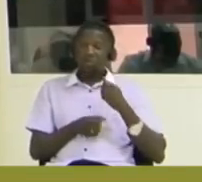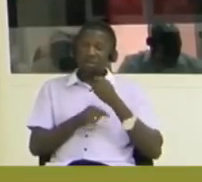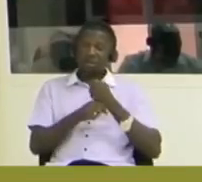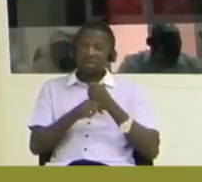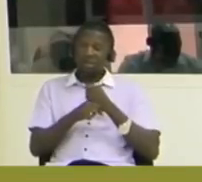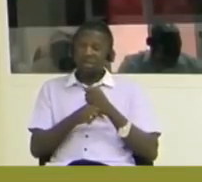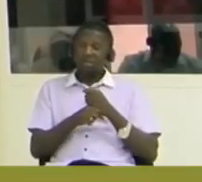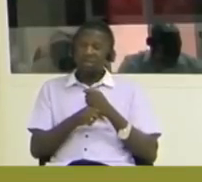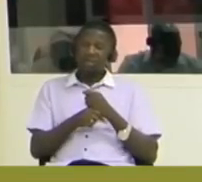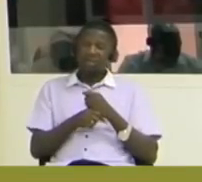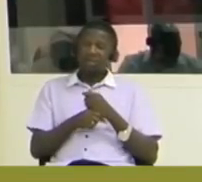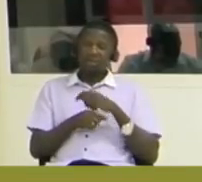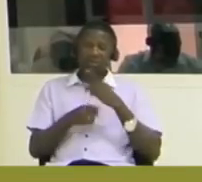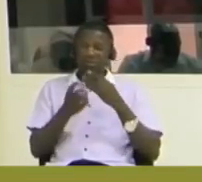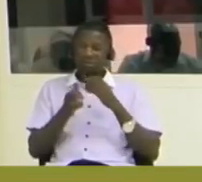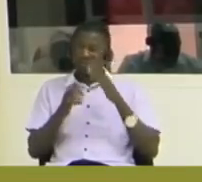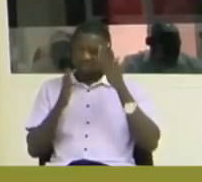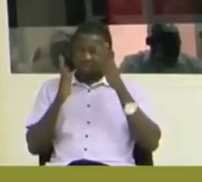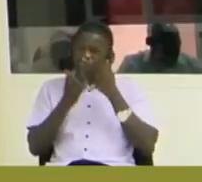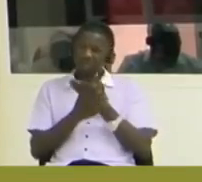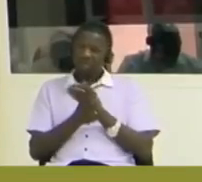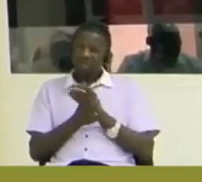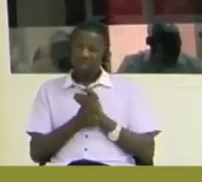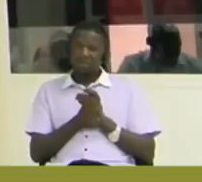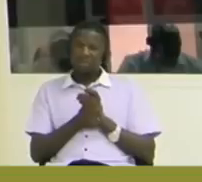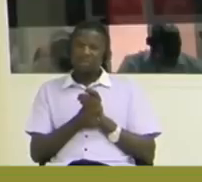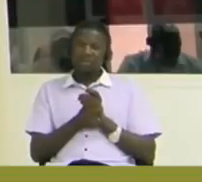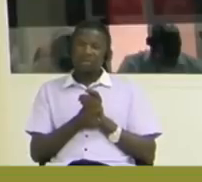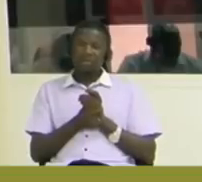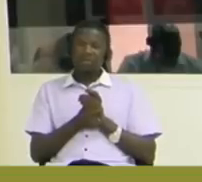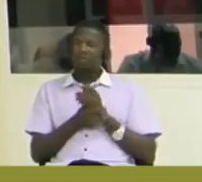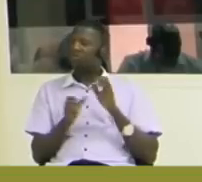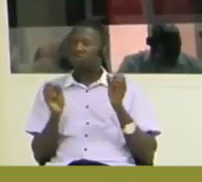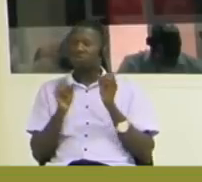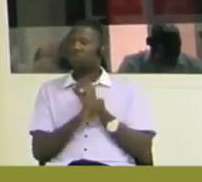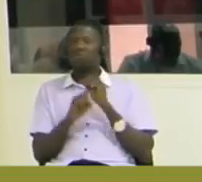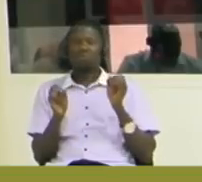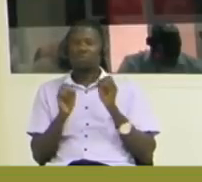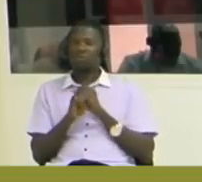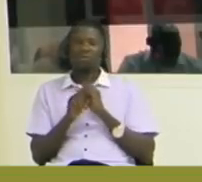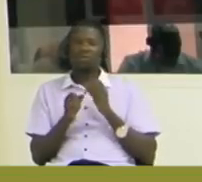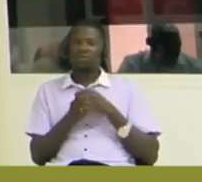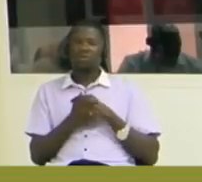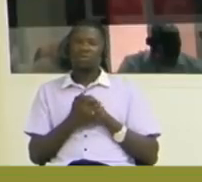bottleneck? No, sir, he did not. As far as I can recall, he did not.